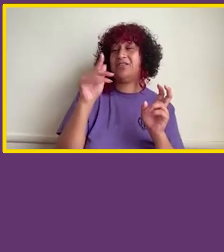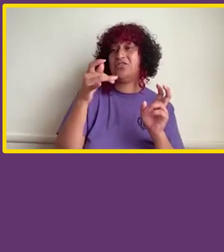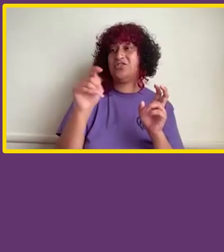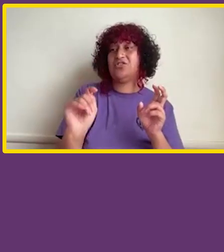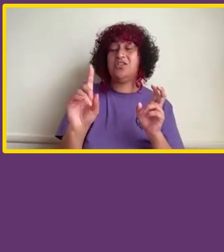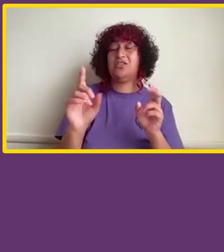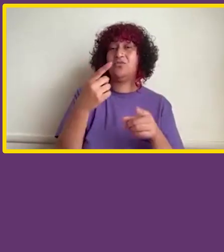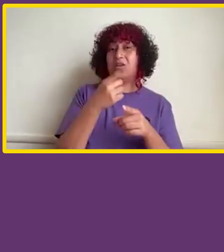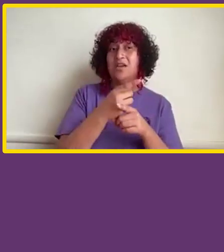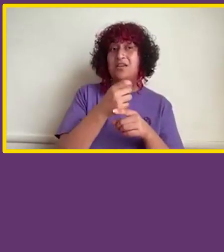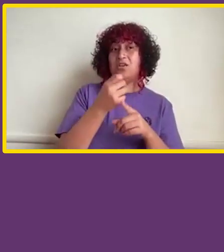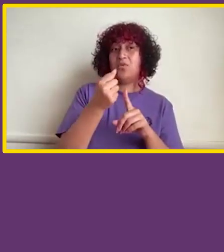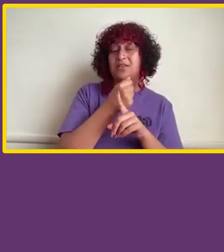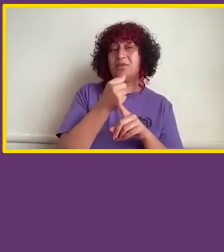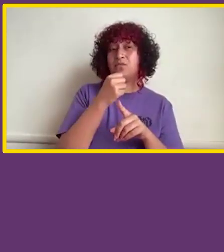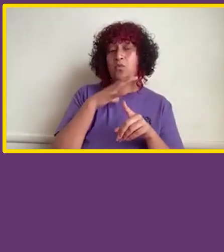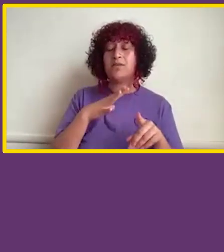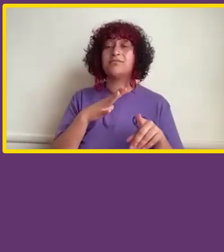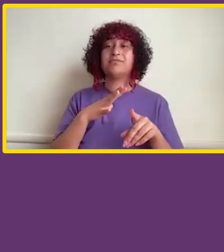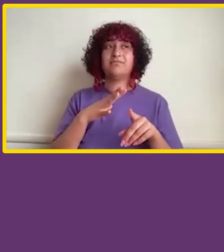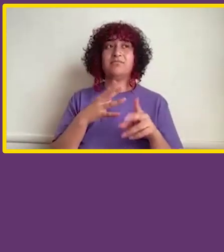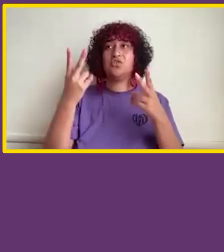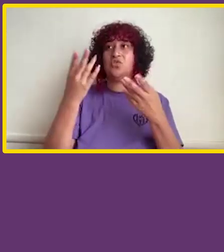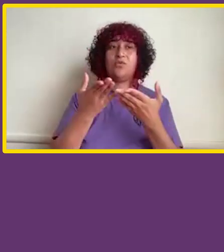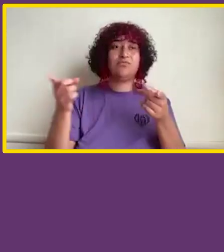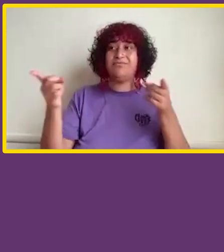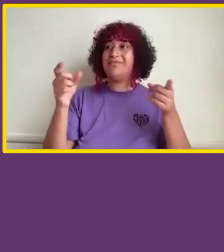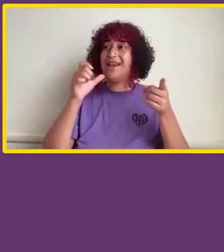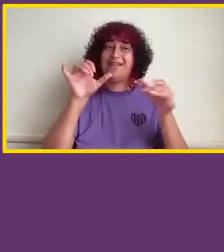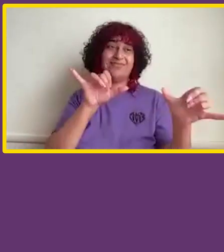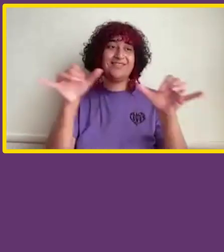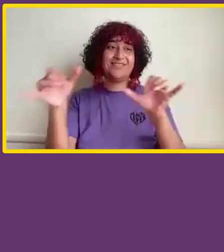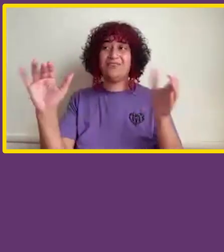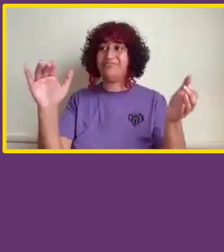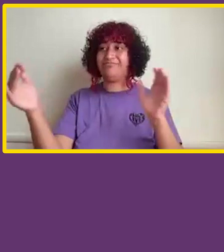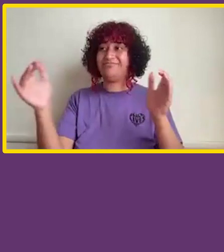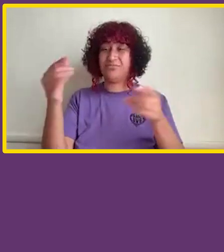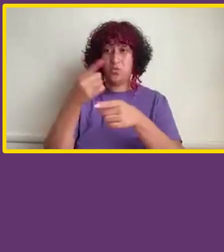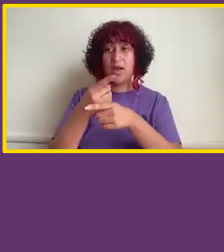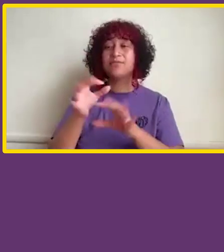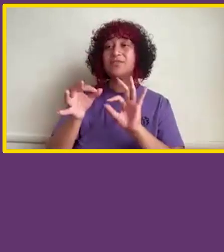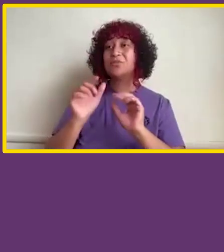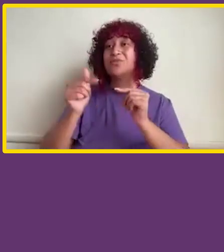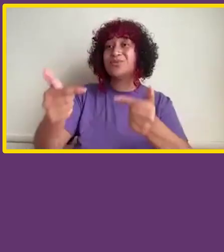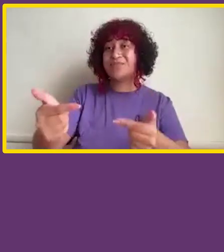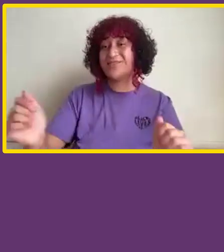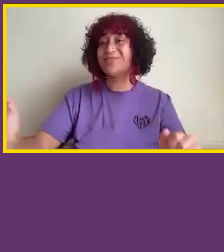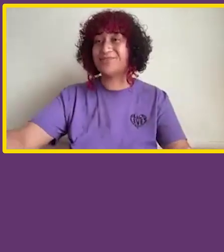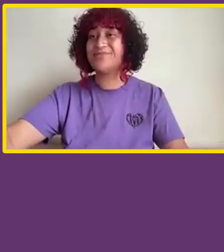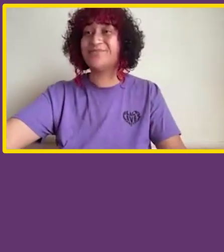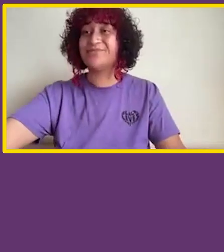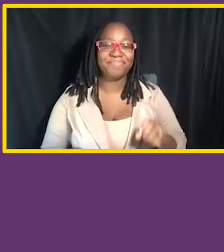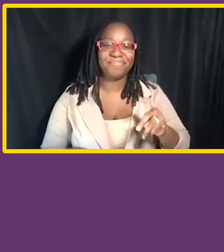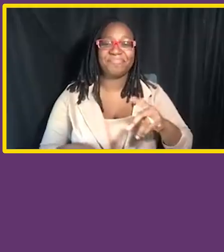harassment of a woman. These two things are not like the other, right? When we have, and I don't care what your politics